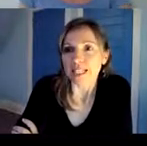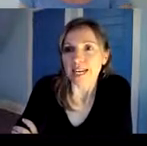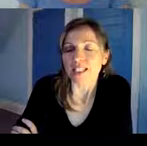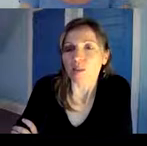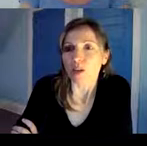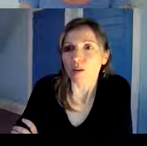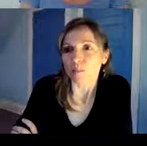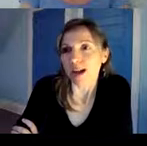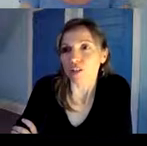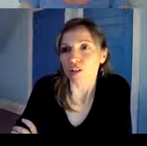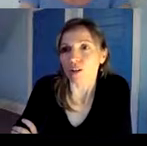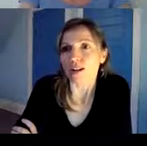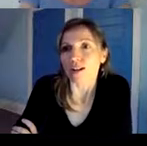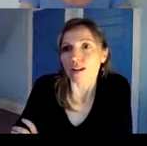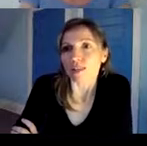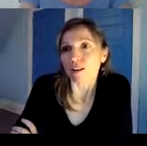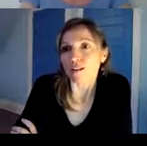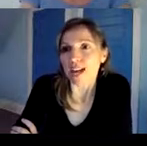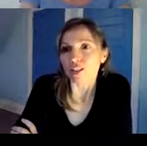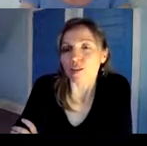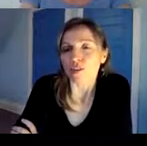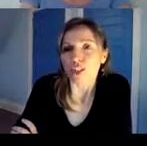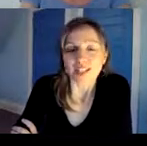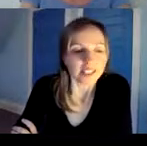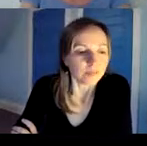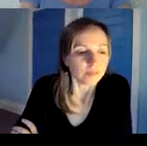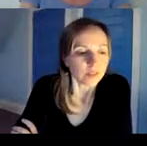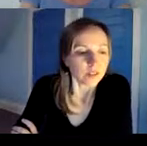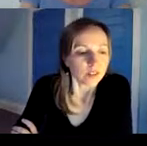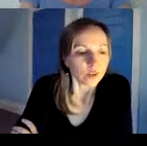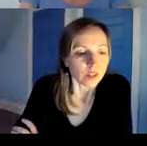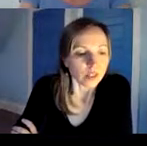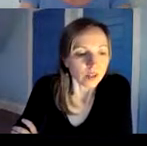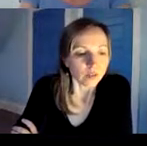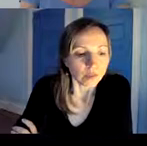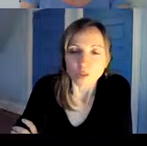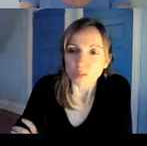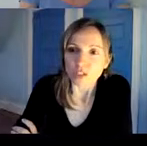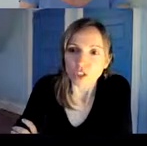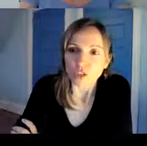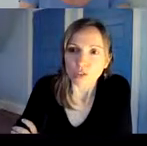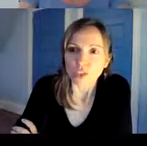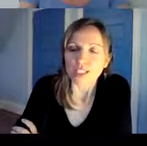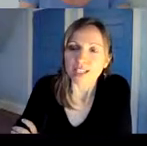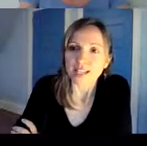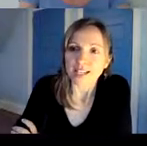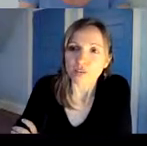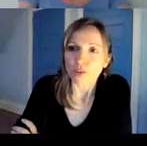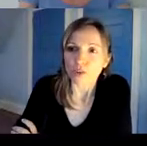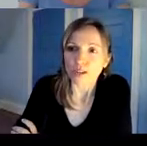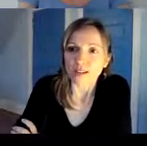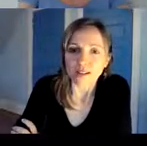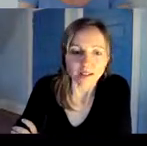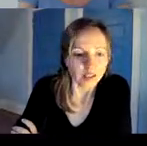soft insects to bring back to their nests for the chicks. So this young woman, this PhD student, she studied nests